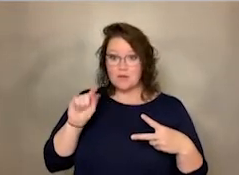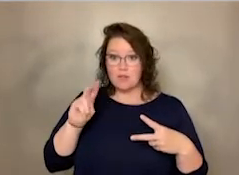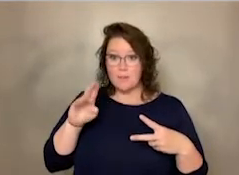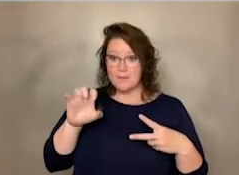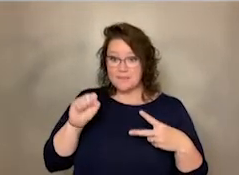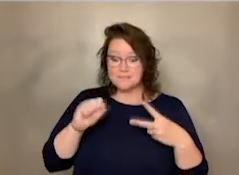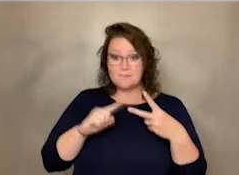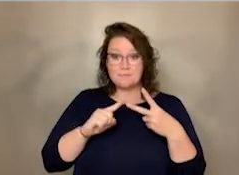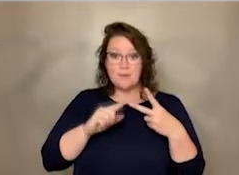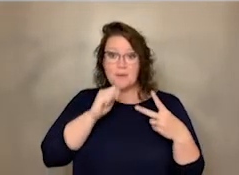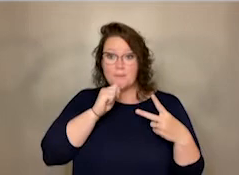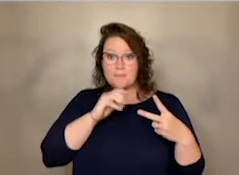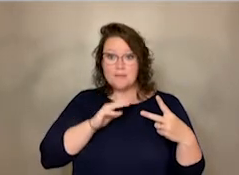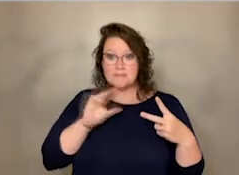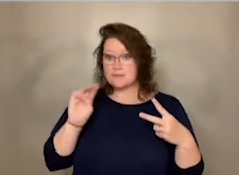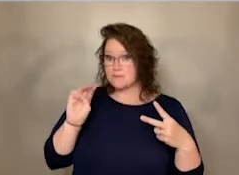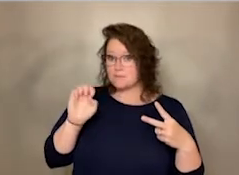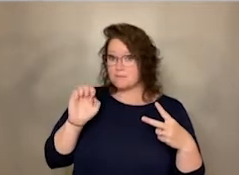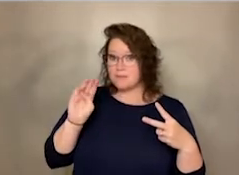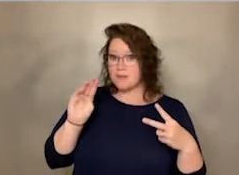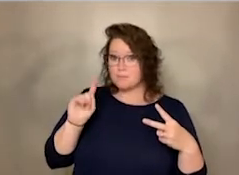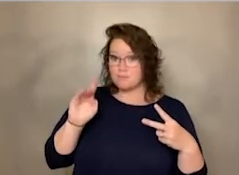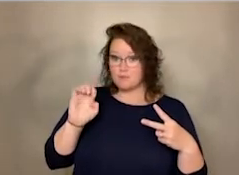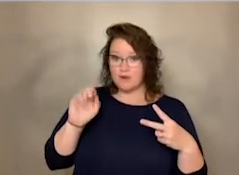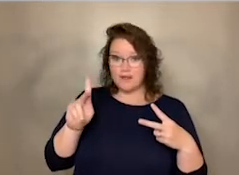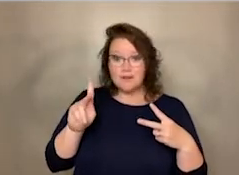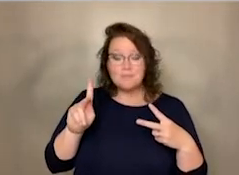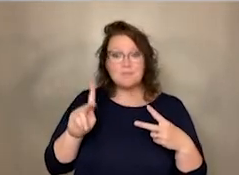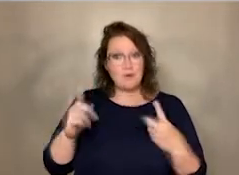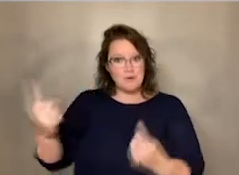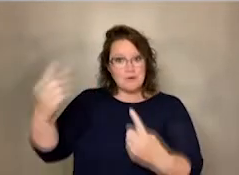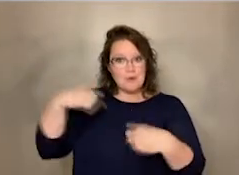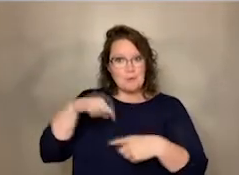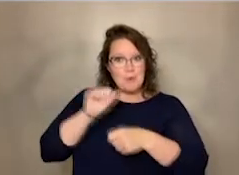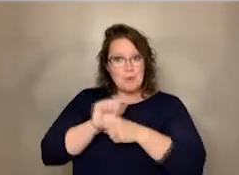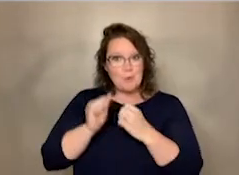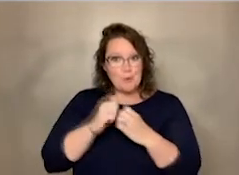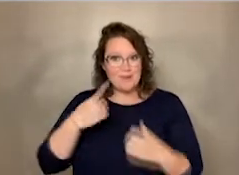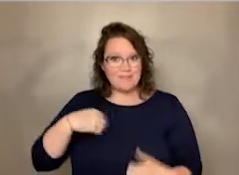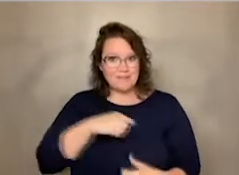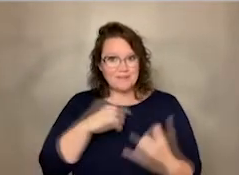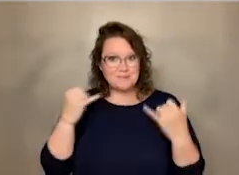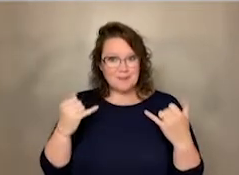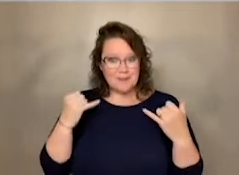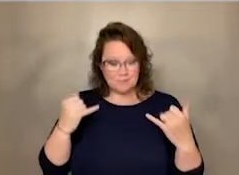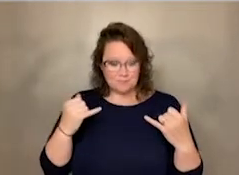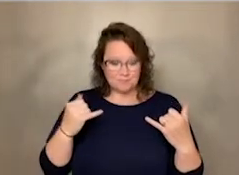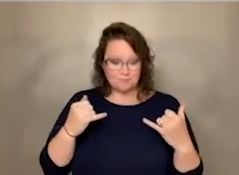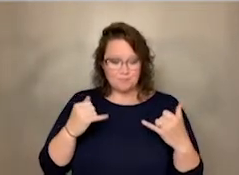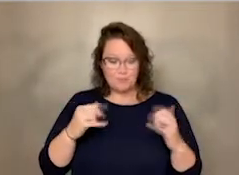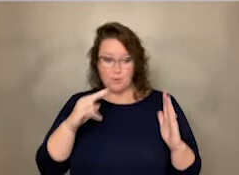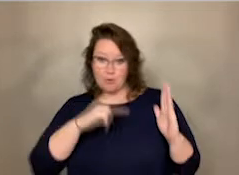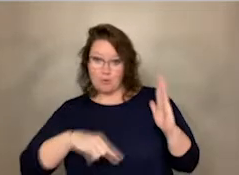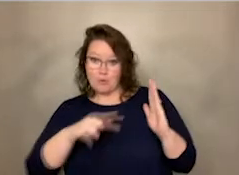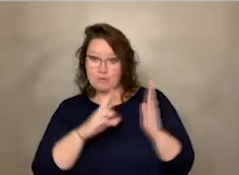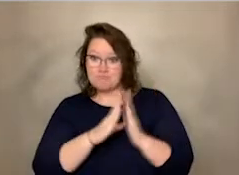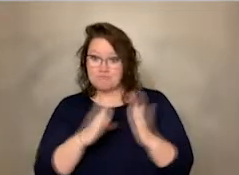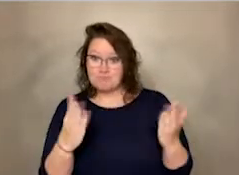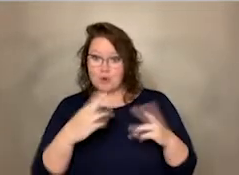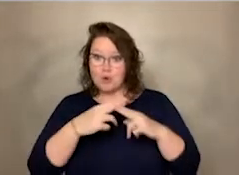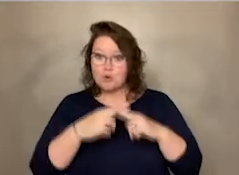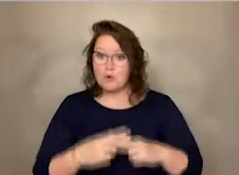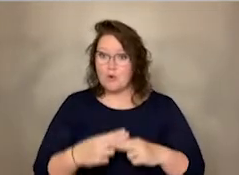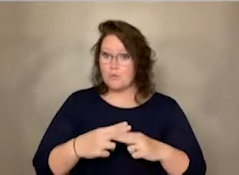both pre-K teachers from Sadie Salter, that are going to come and work with us today. We're going to take a look at this book called Never